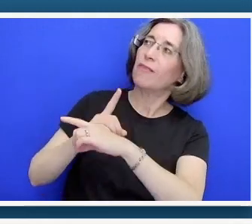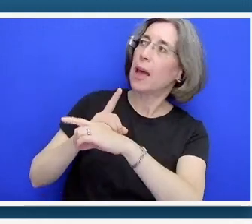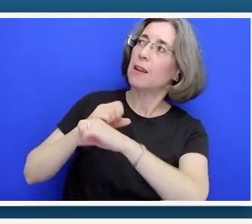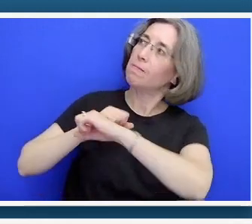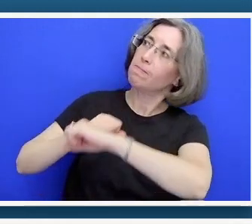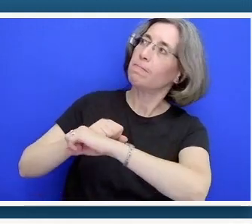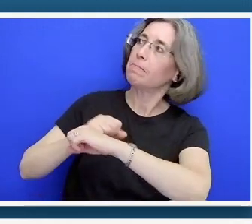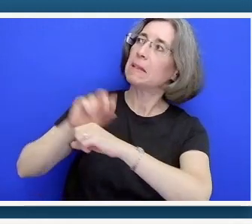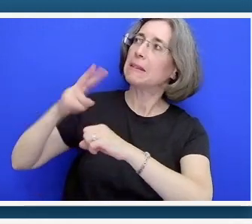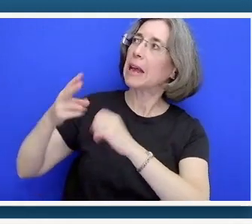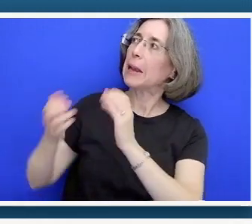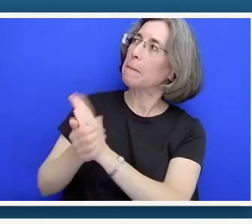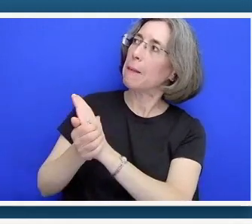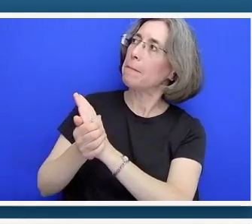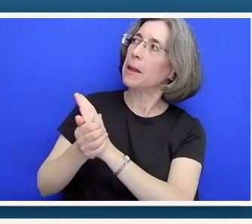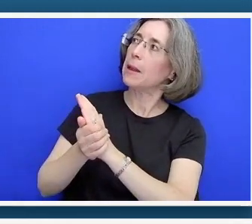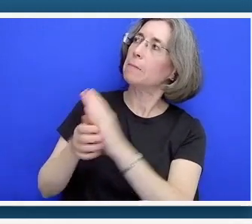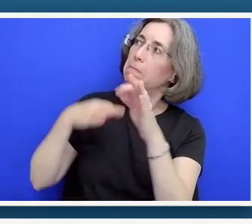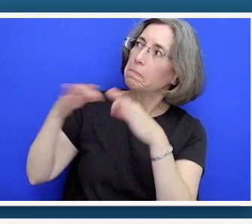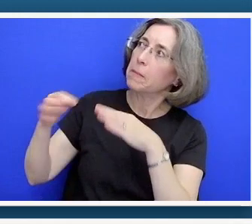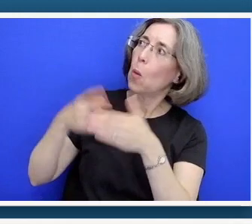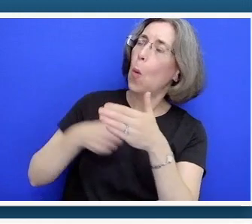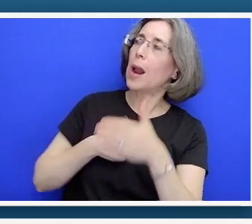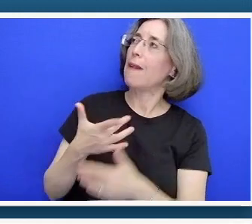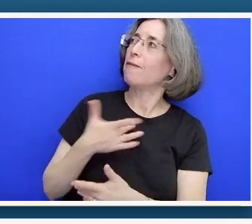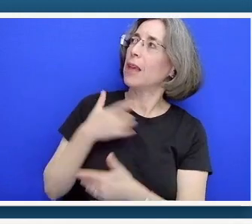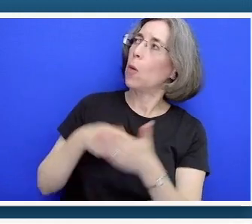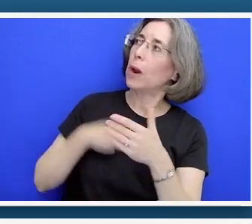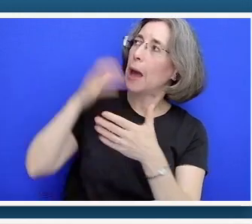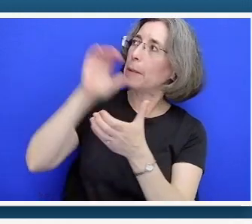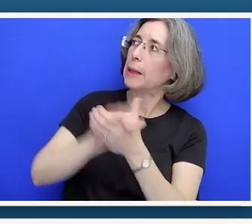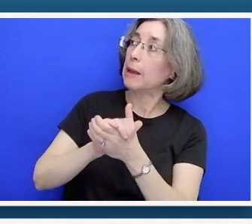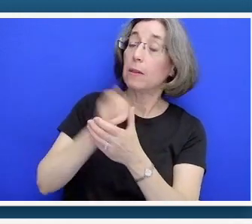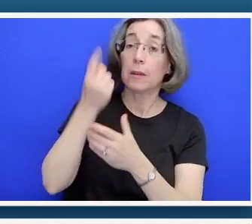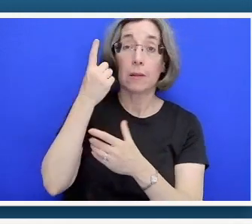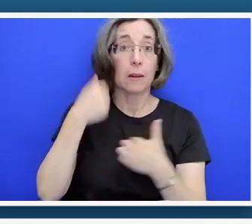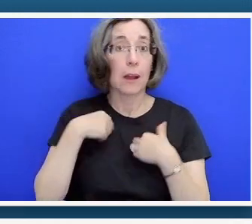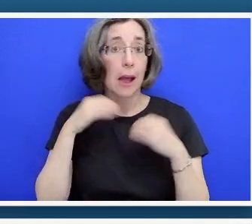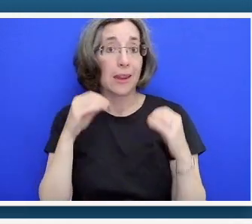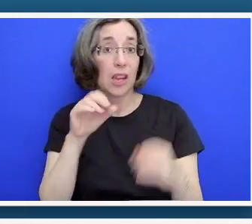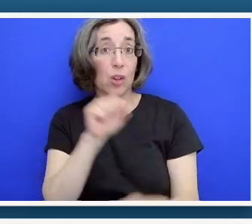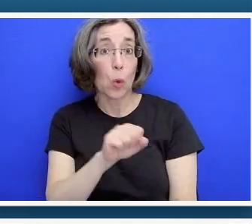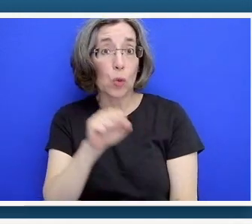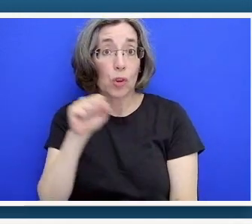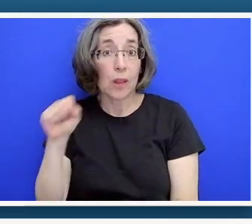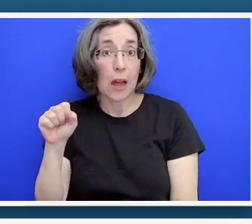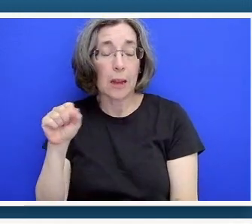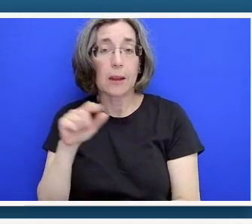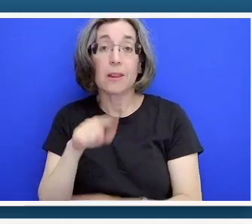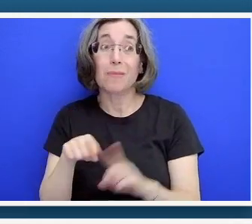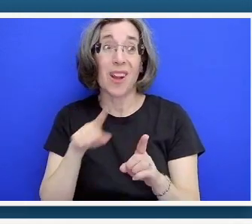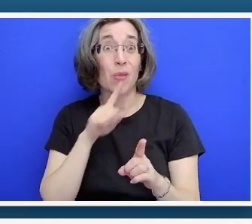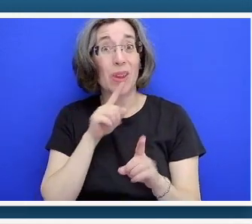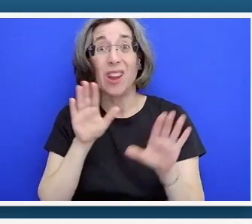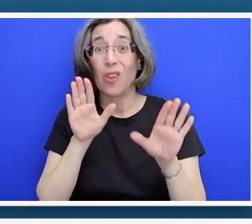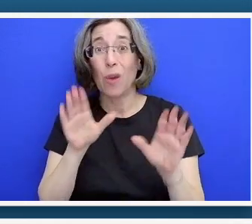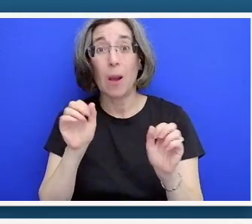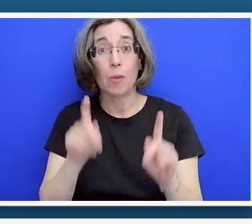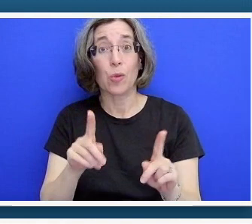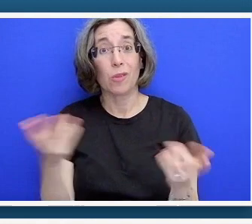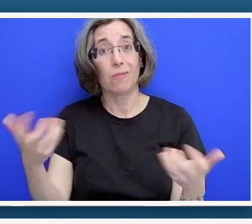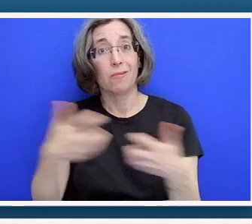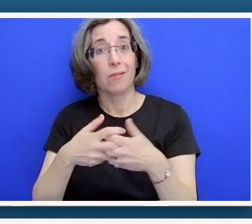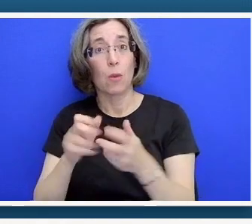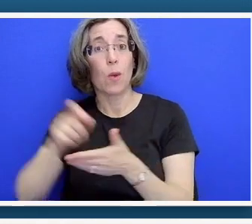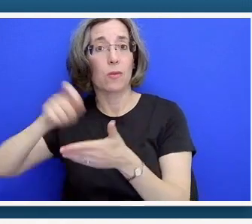I feel and I believe. I mean, I'm a social studies teacher, but this is a great opportunity for the writing process to come into play, where we can